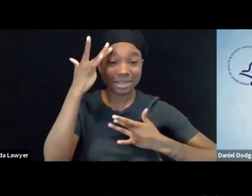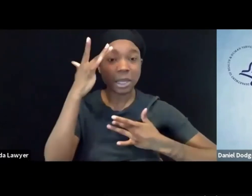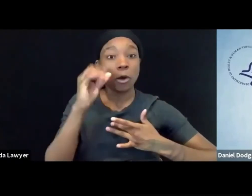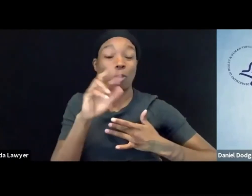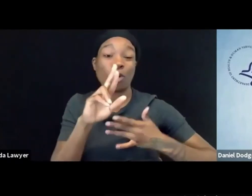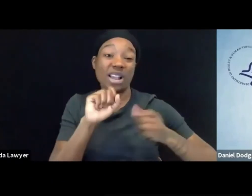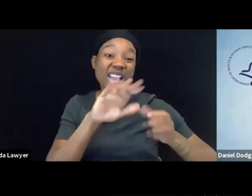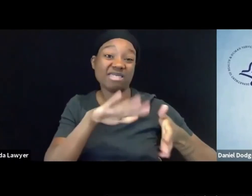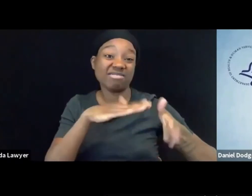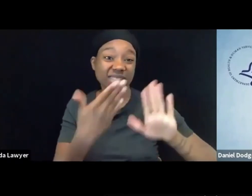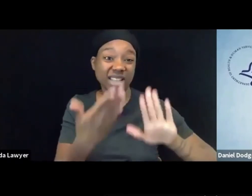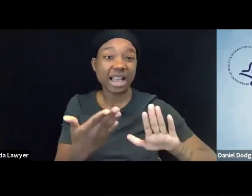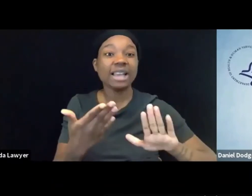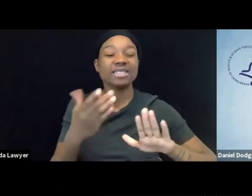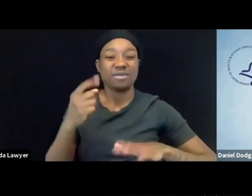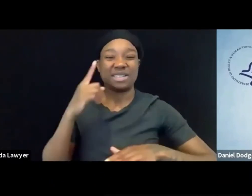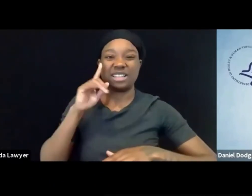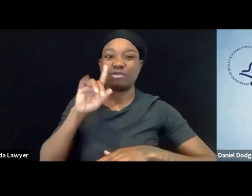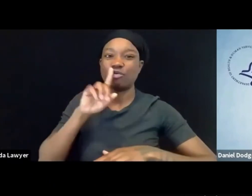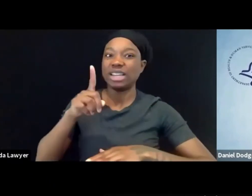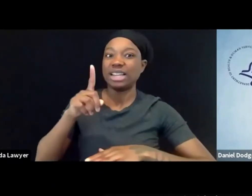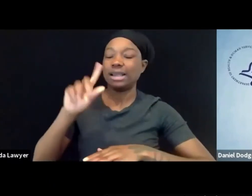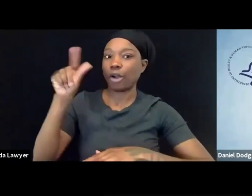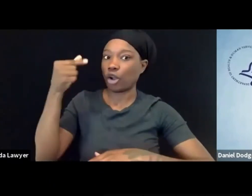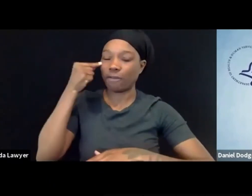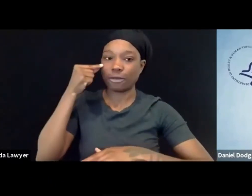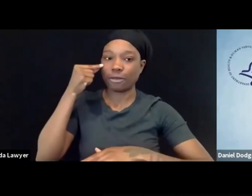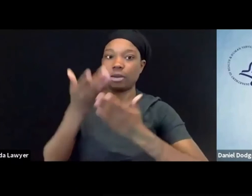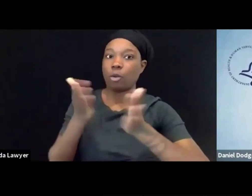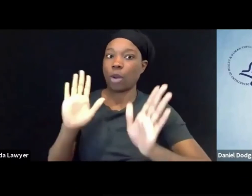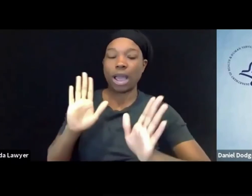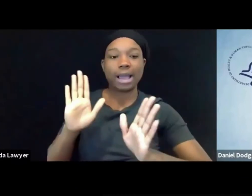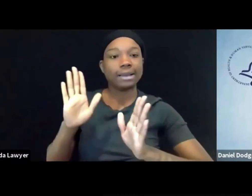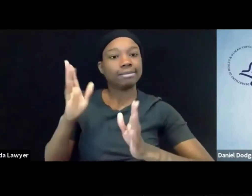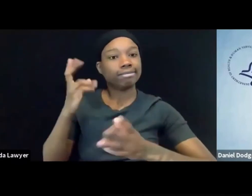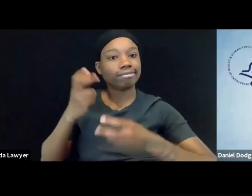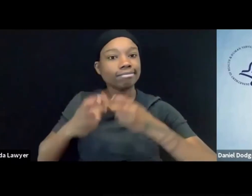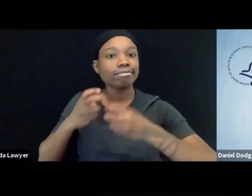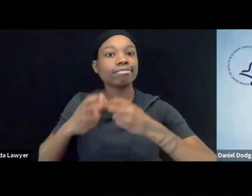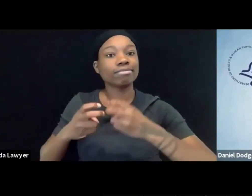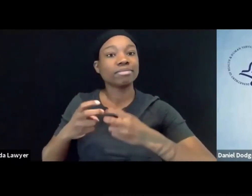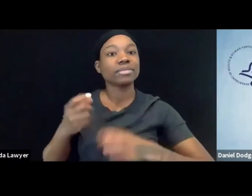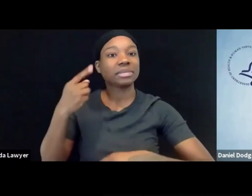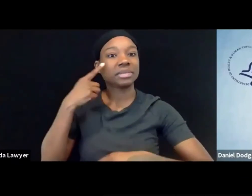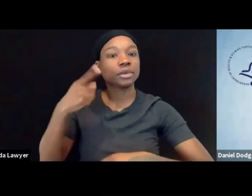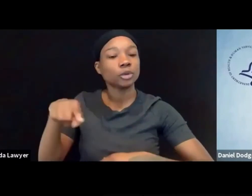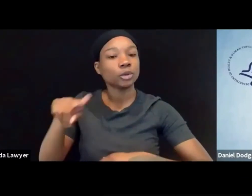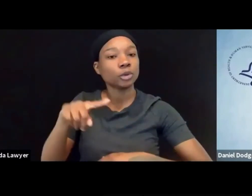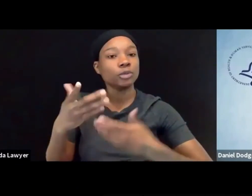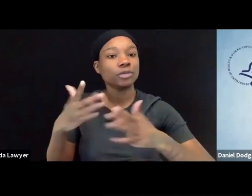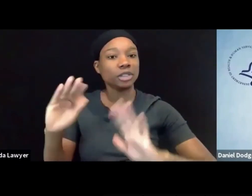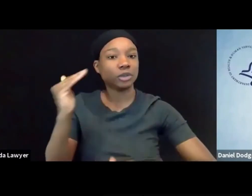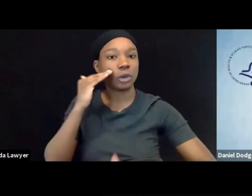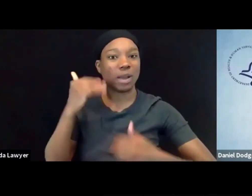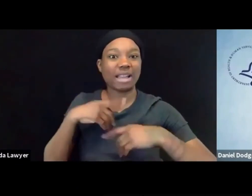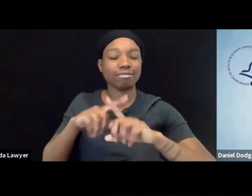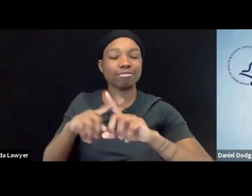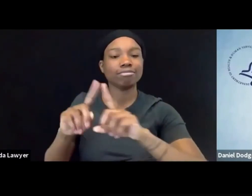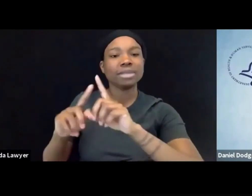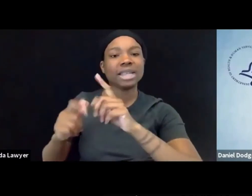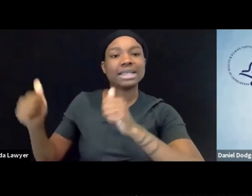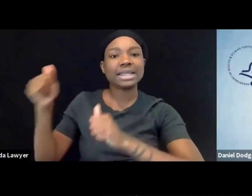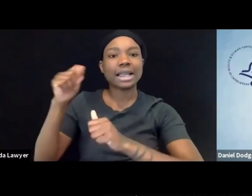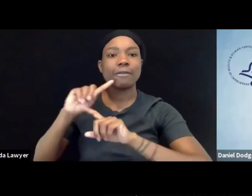issues, you probably know that there are a number of executive orders, EOs as we call them, about equity. This one